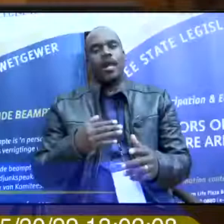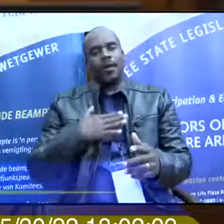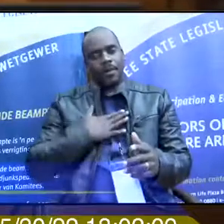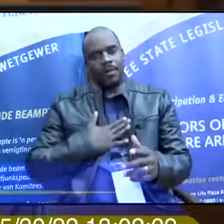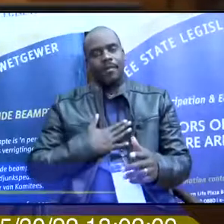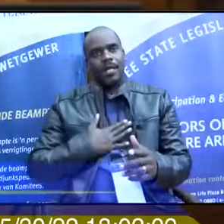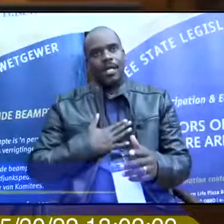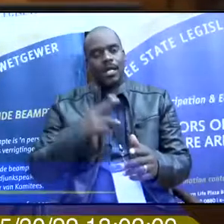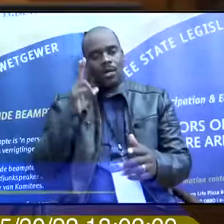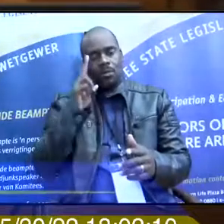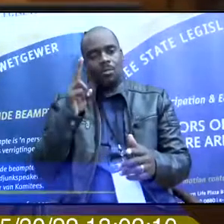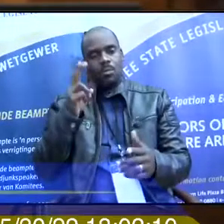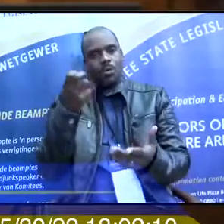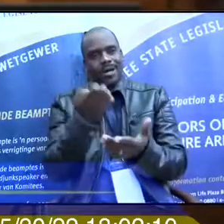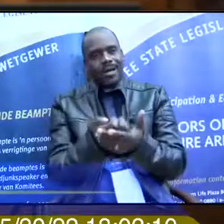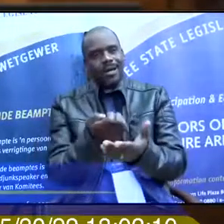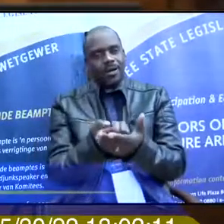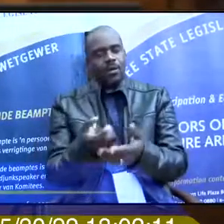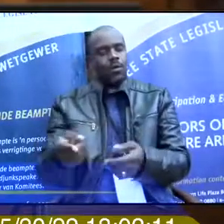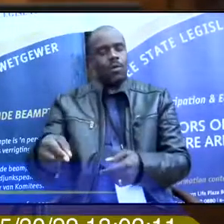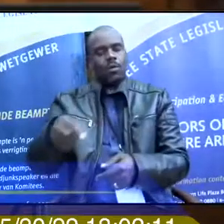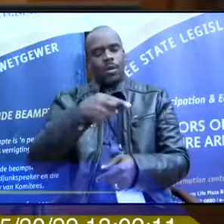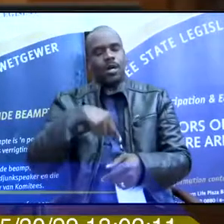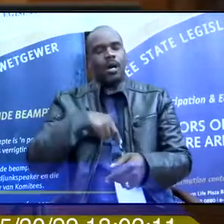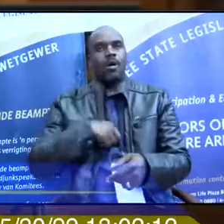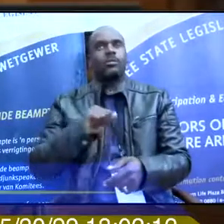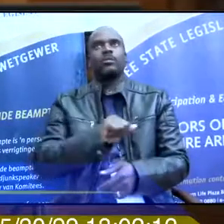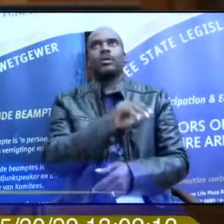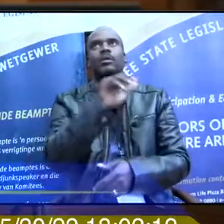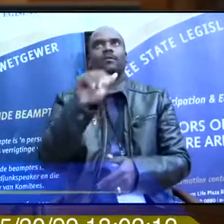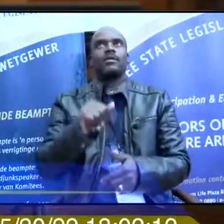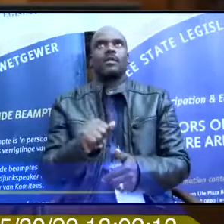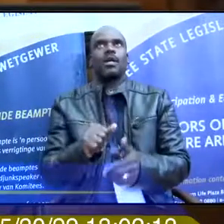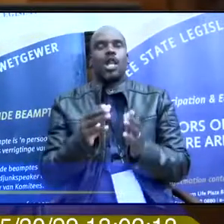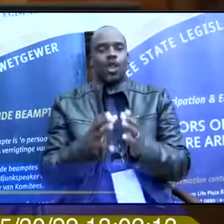healthy workers and south african citizens